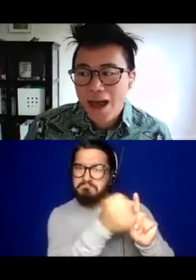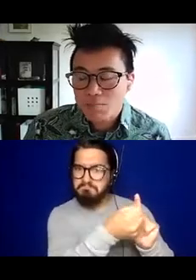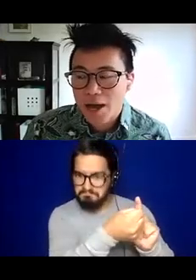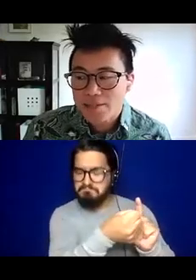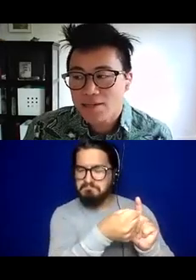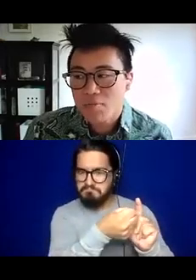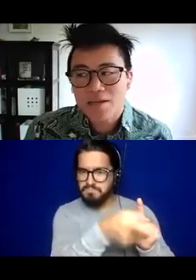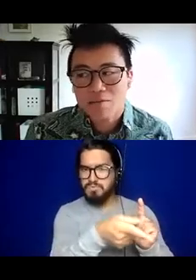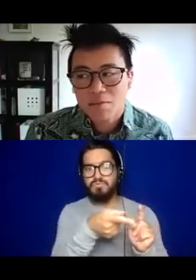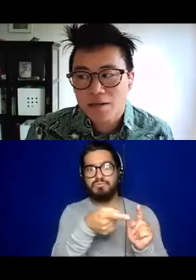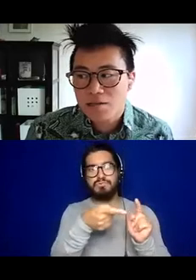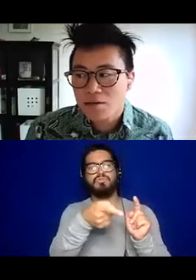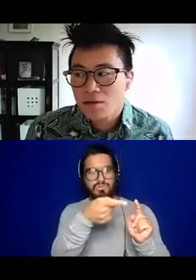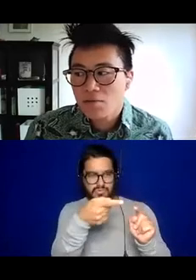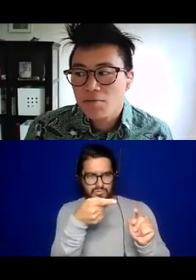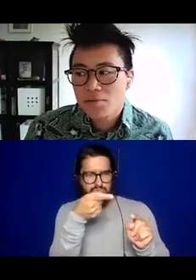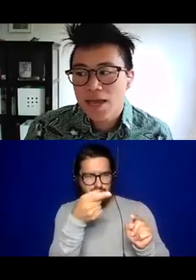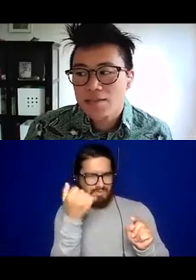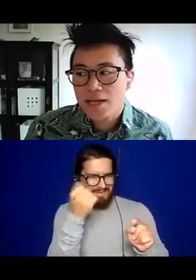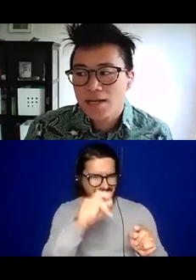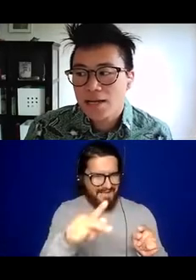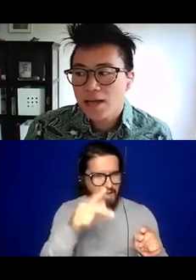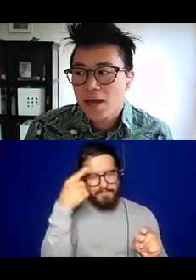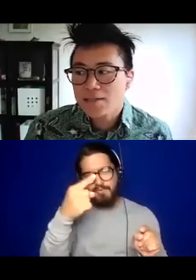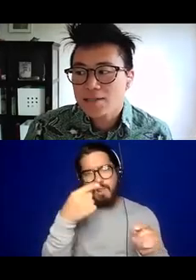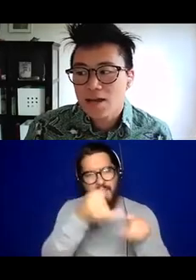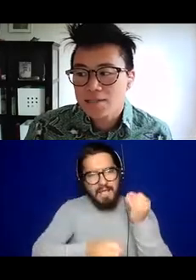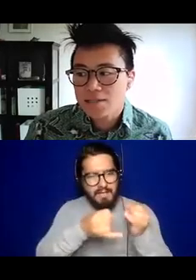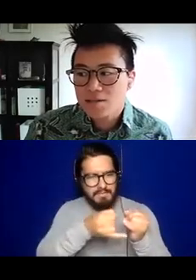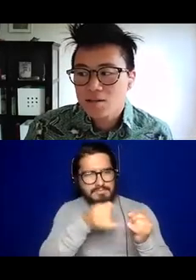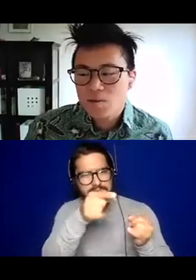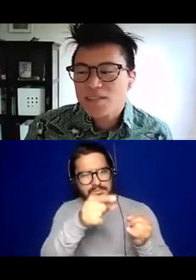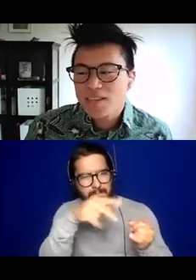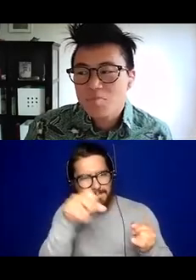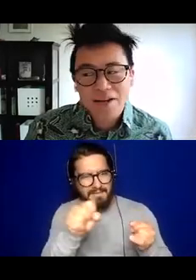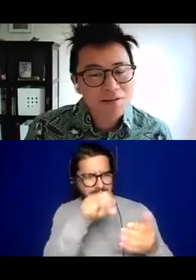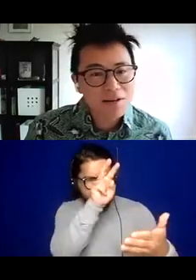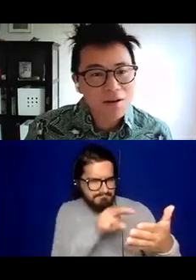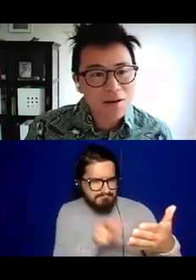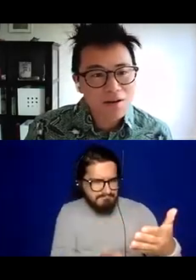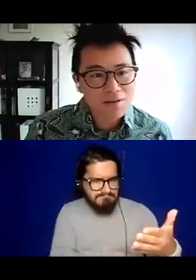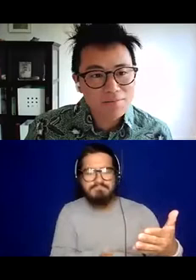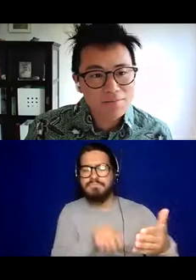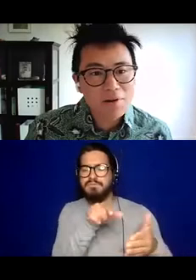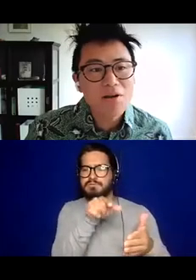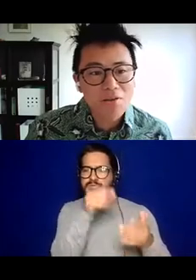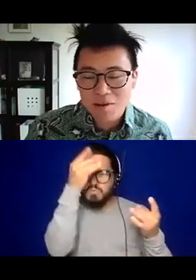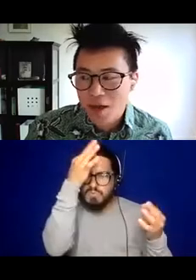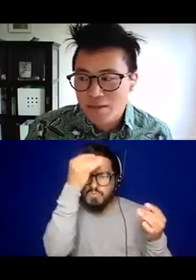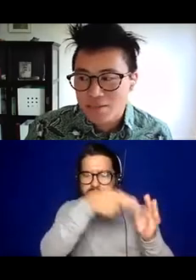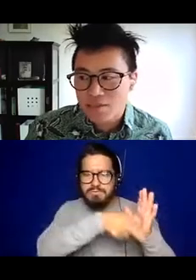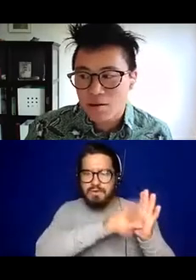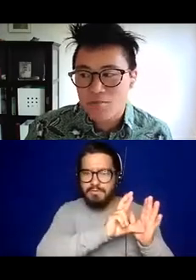using LastPass as your password manager. Review the case study and discuss what is the impact, or what are